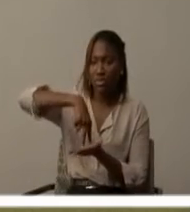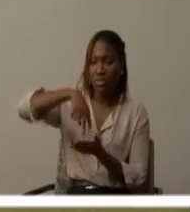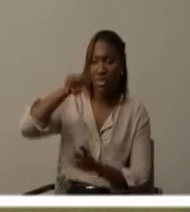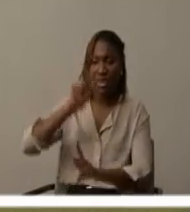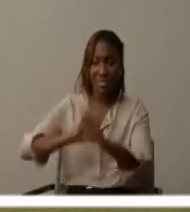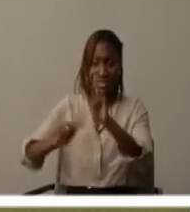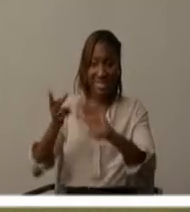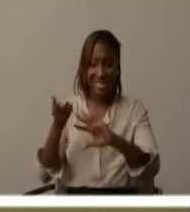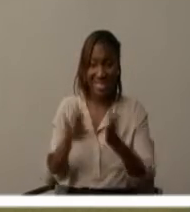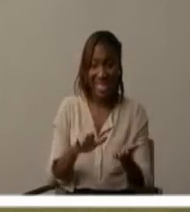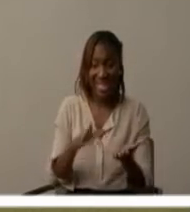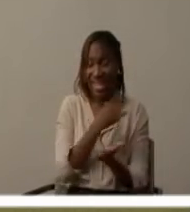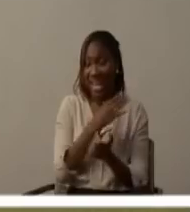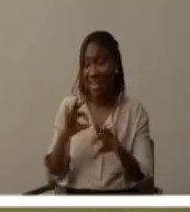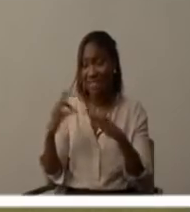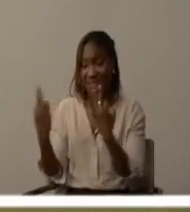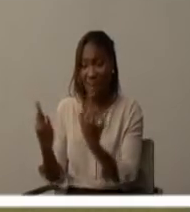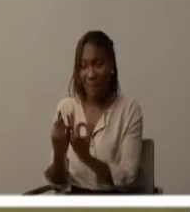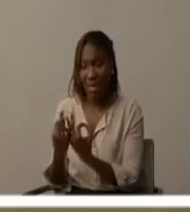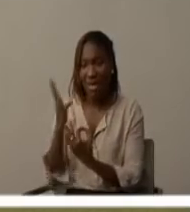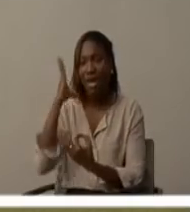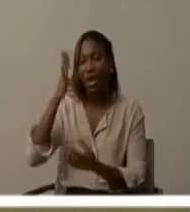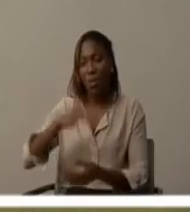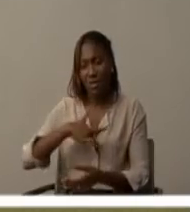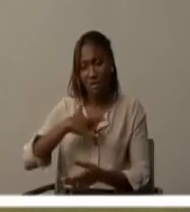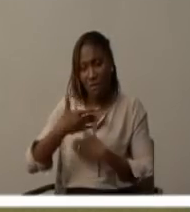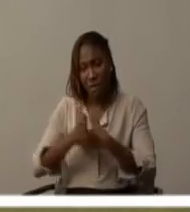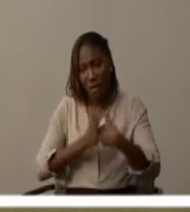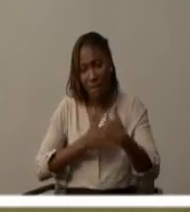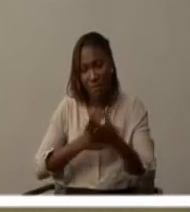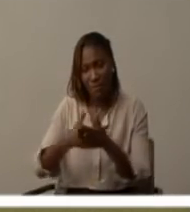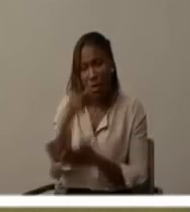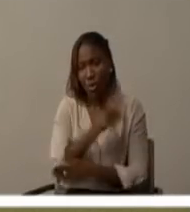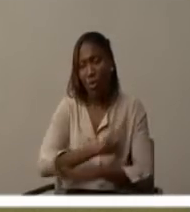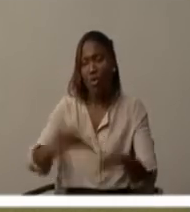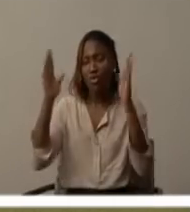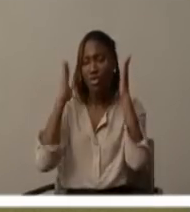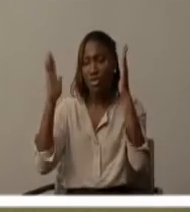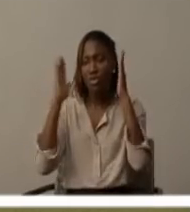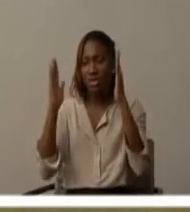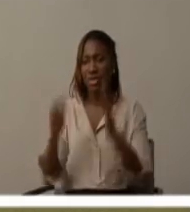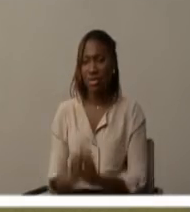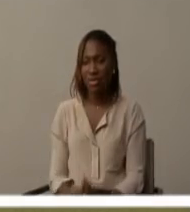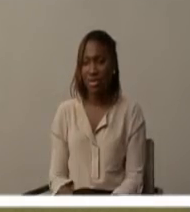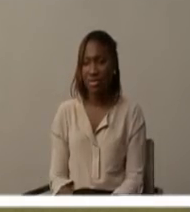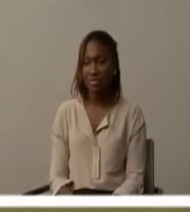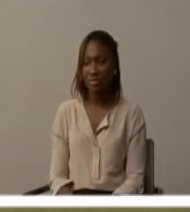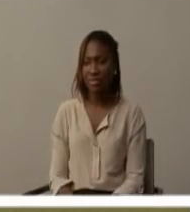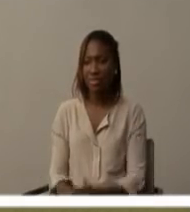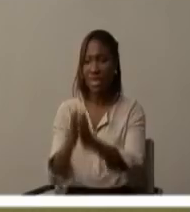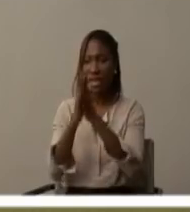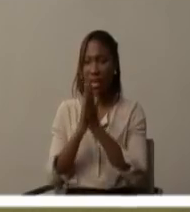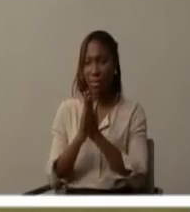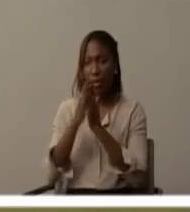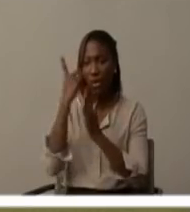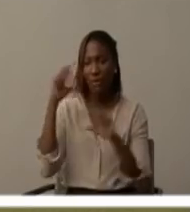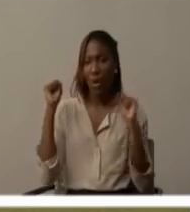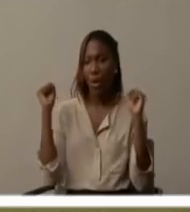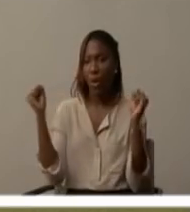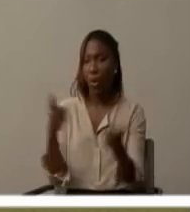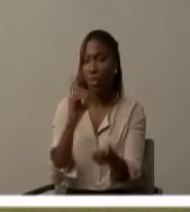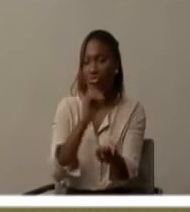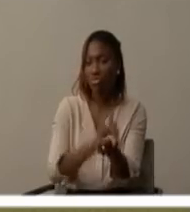have died, and their families will be comforted. Lord, hear us. Lord, graciously hear us. We pray for all the health